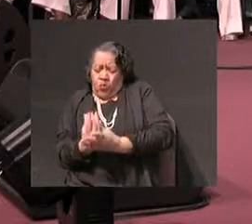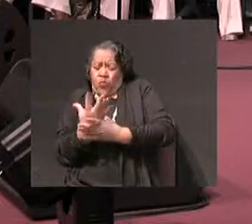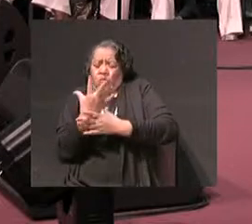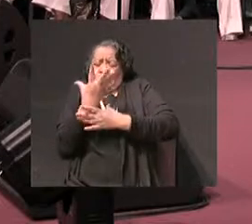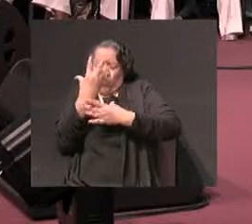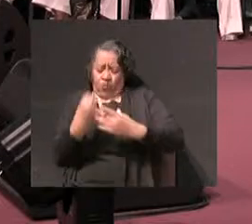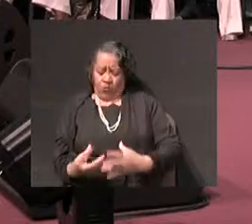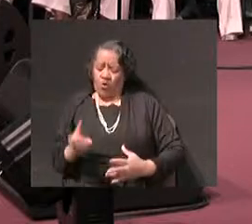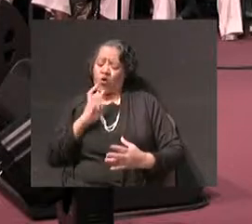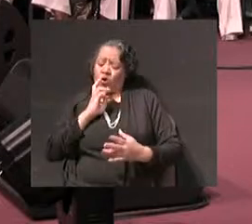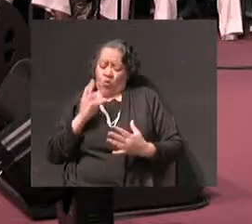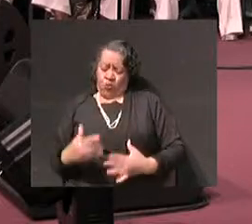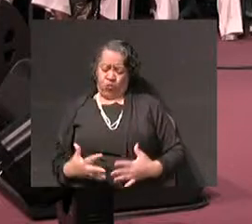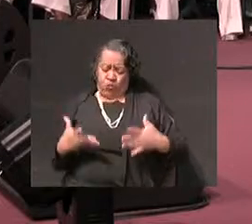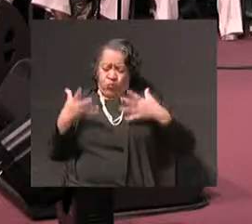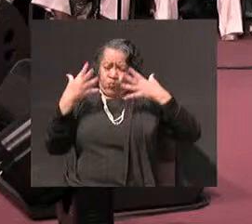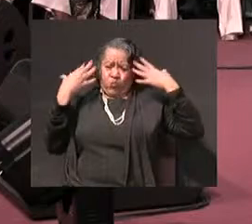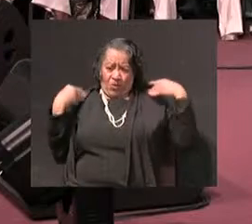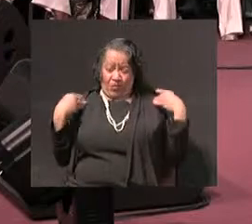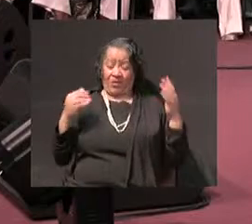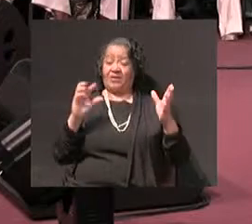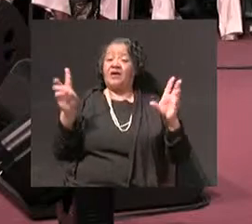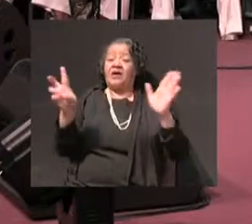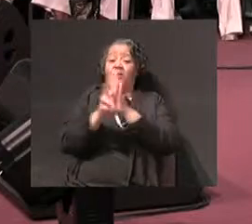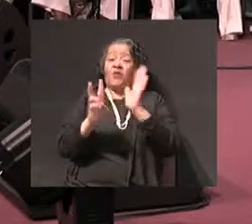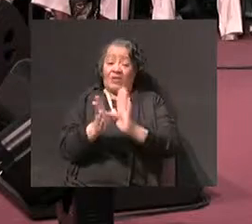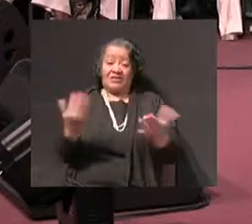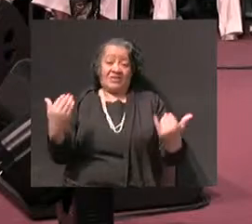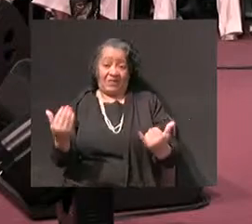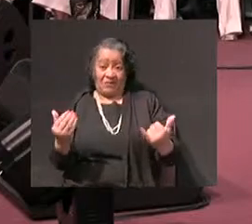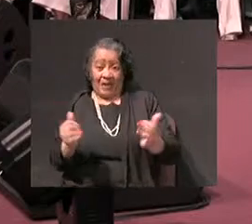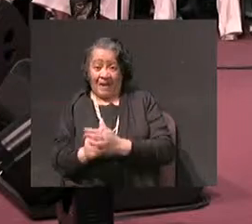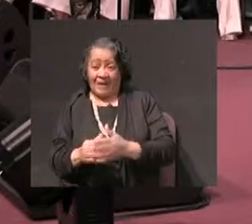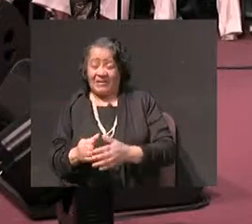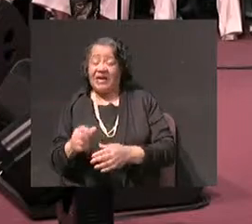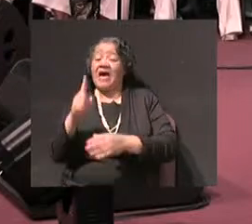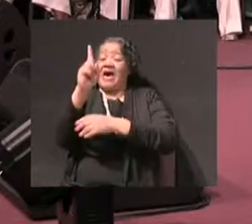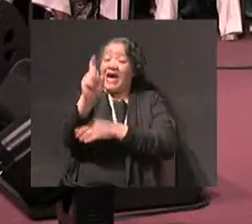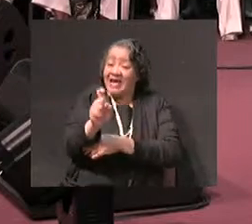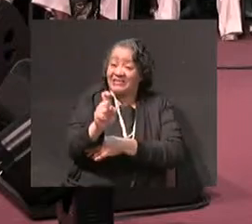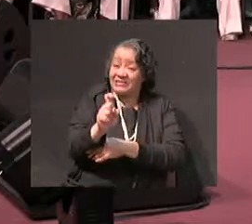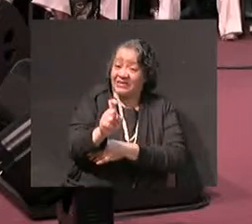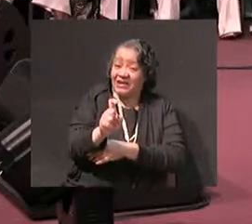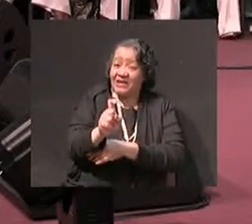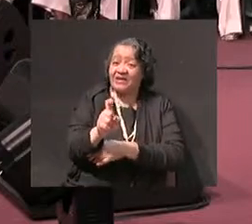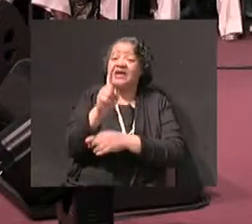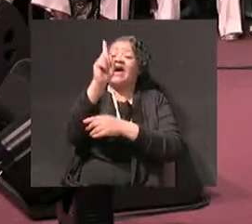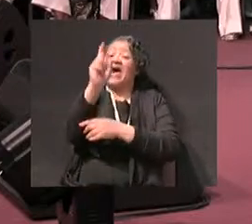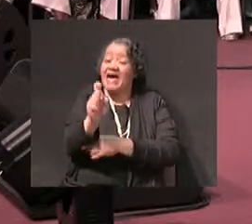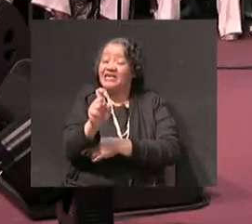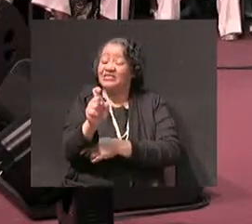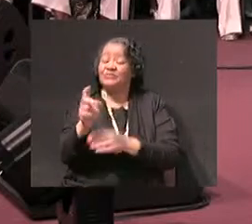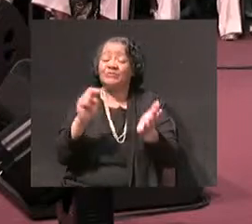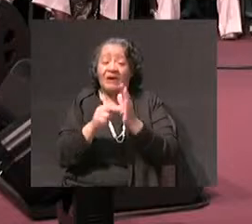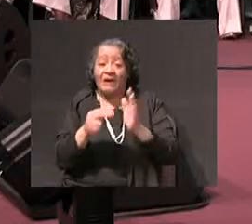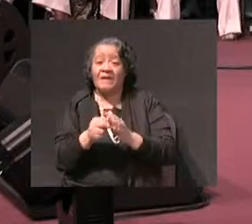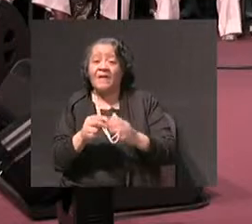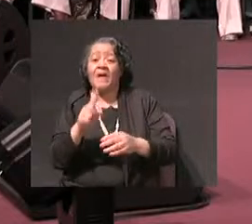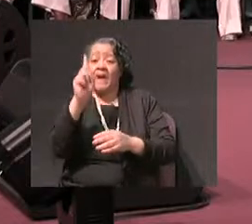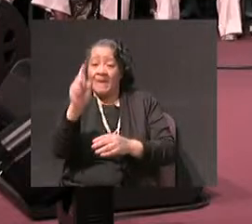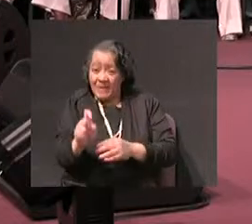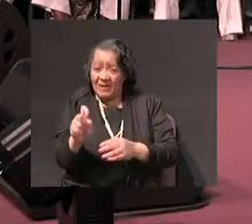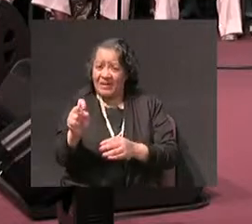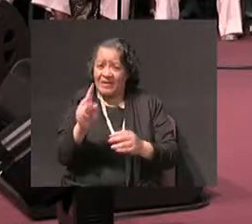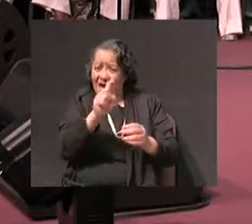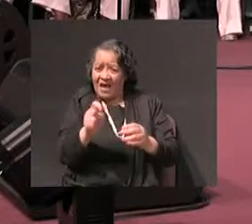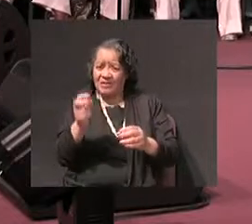can refresh your soul. Do I have a witness in him? X, X, he's got X-ray